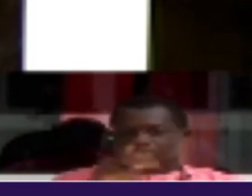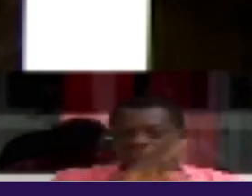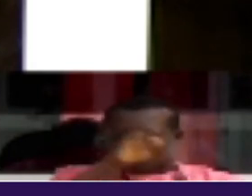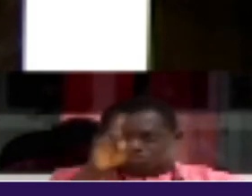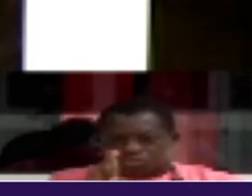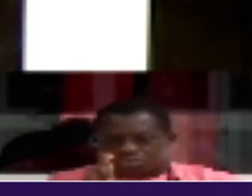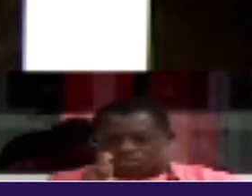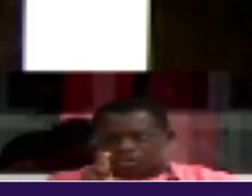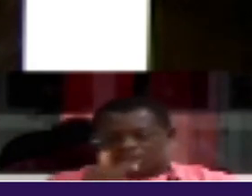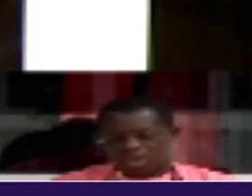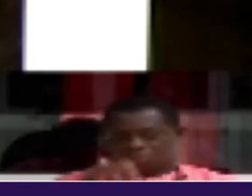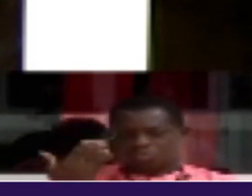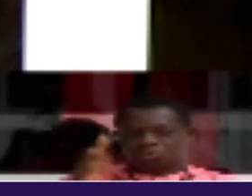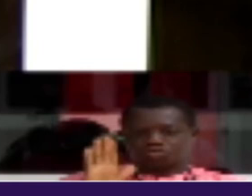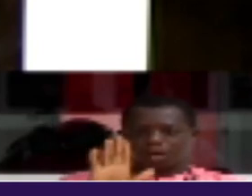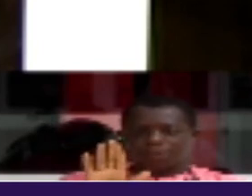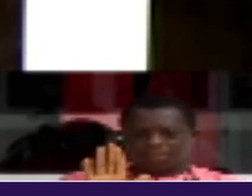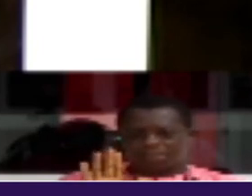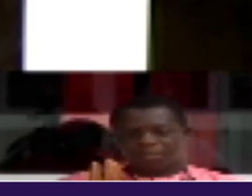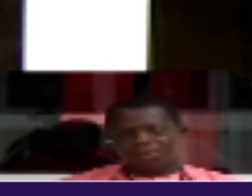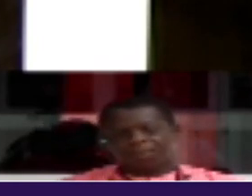questions, I was stopped.